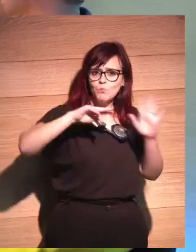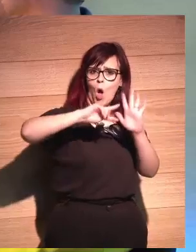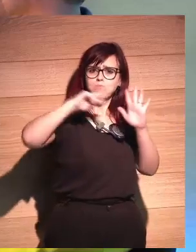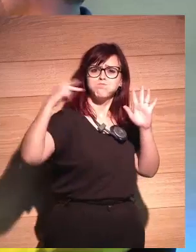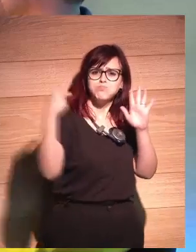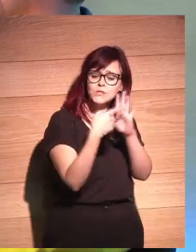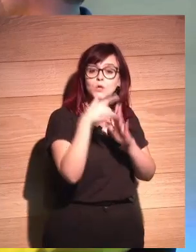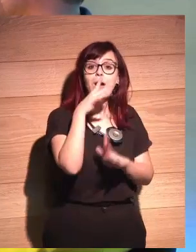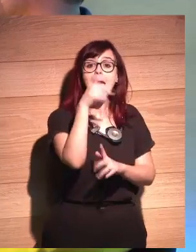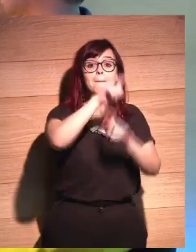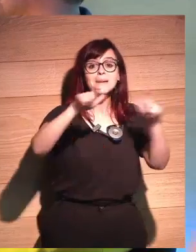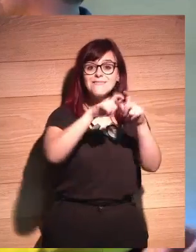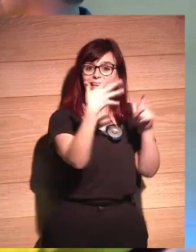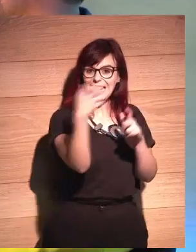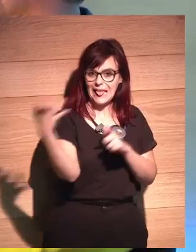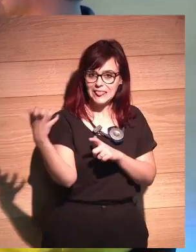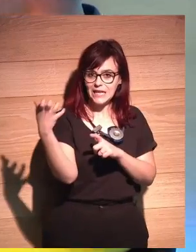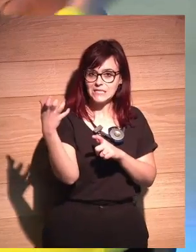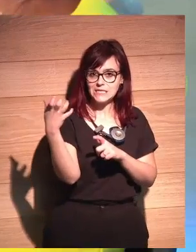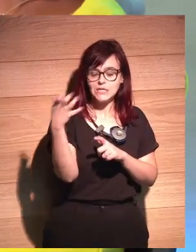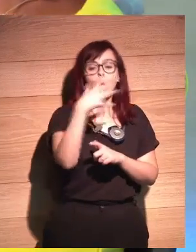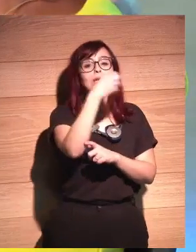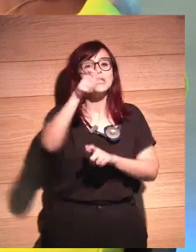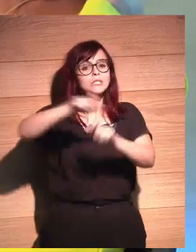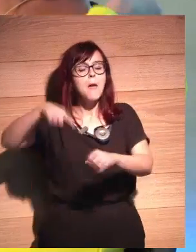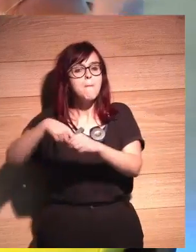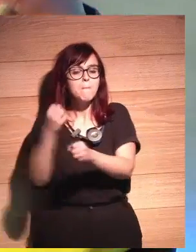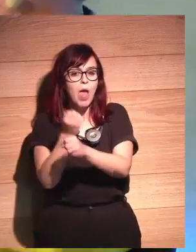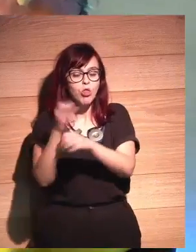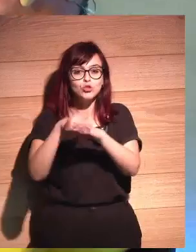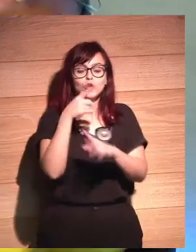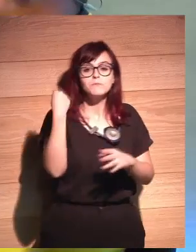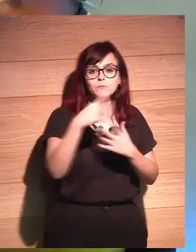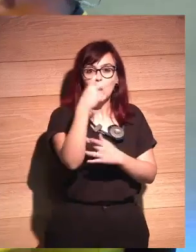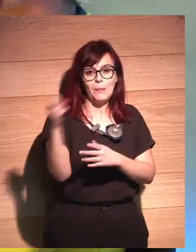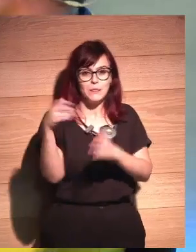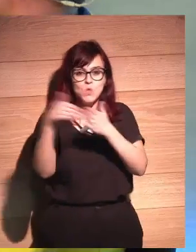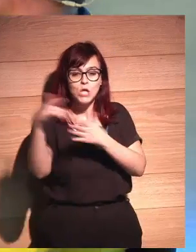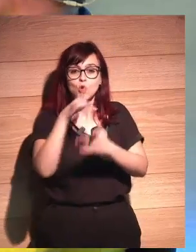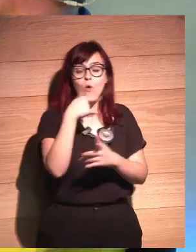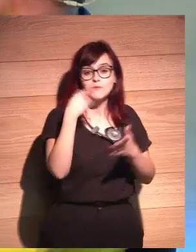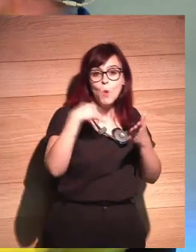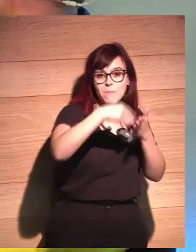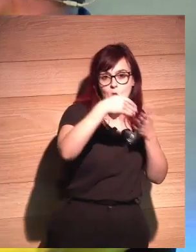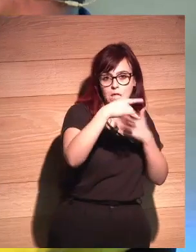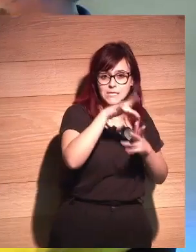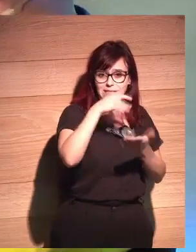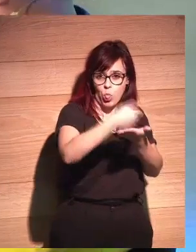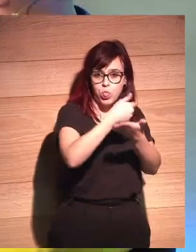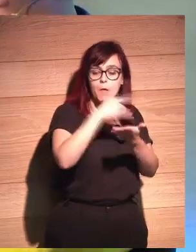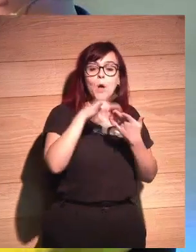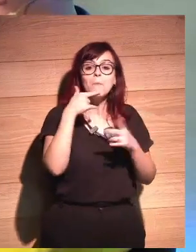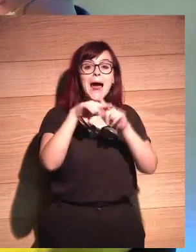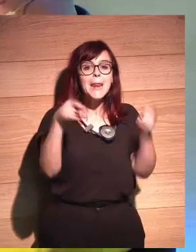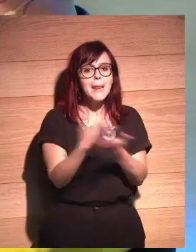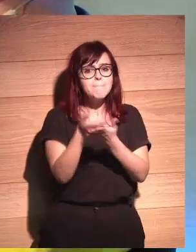law shift that forces companies with more than 500 people or 40 million of a budget to